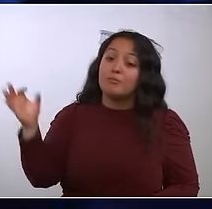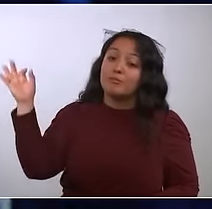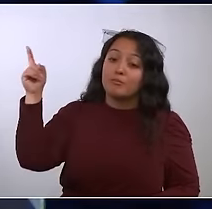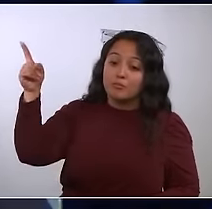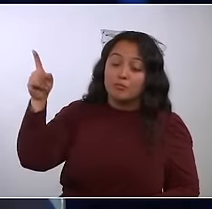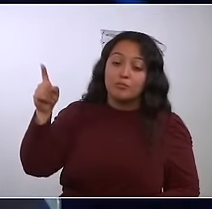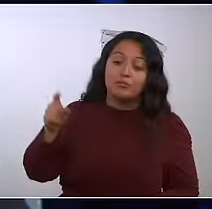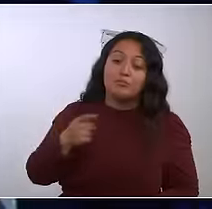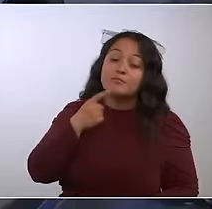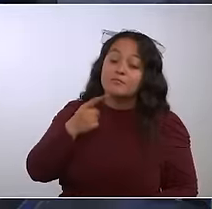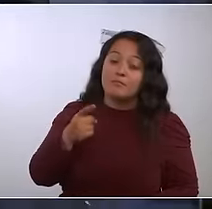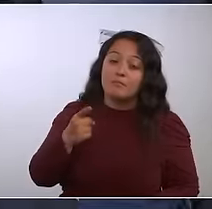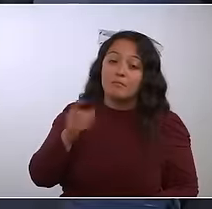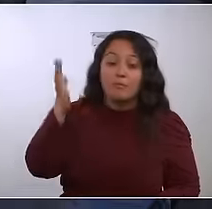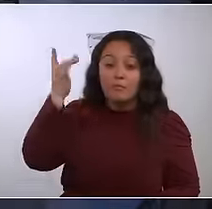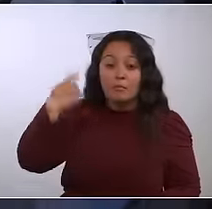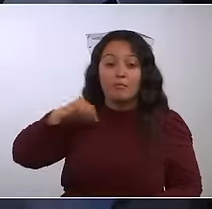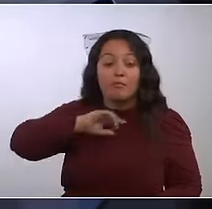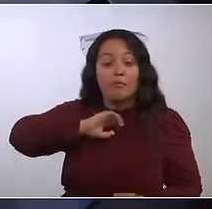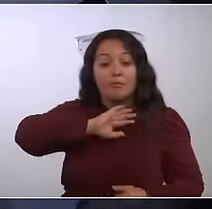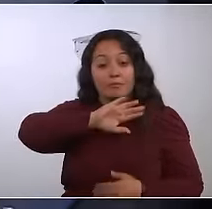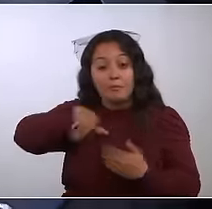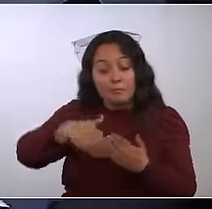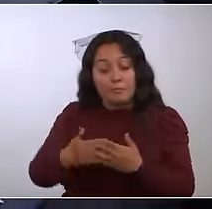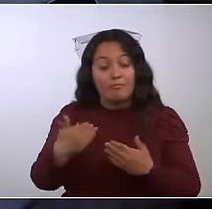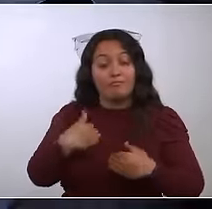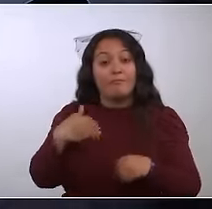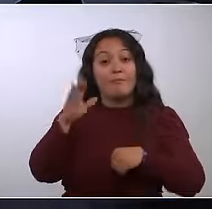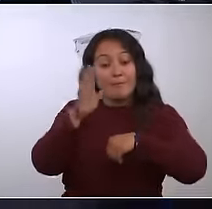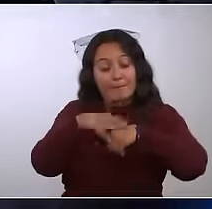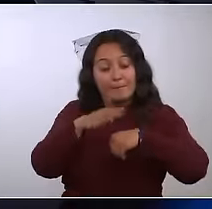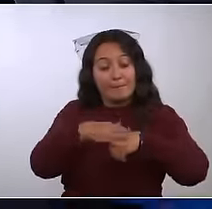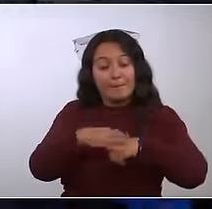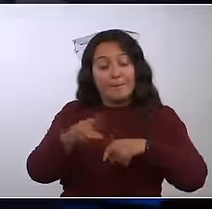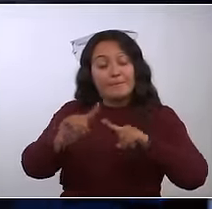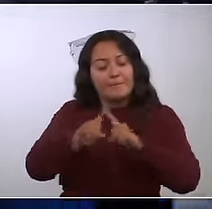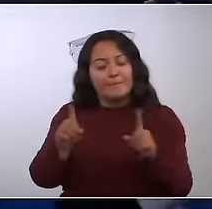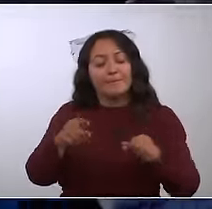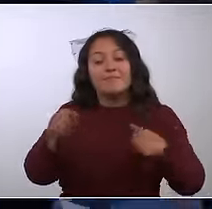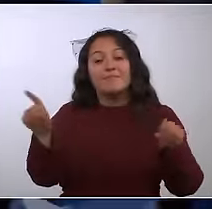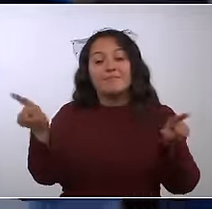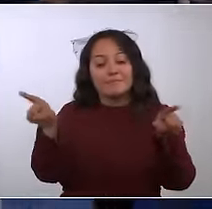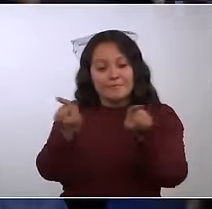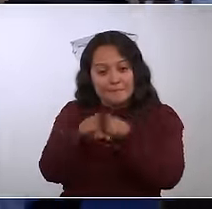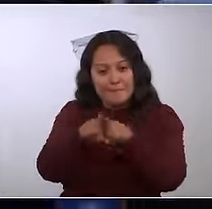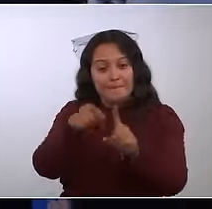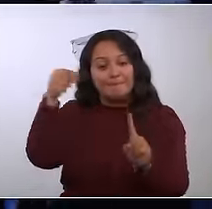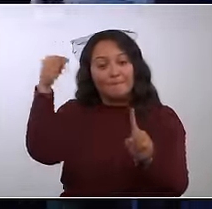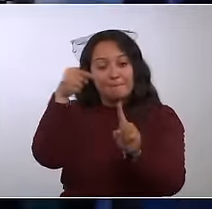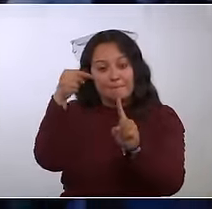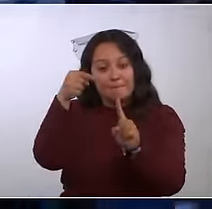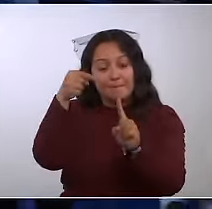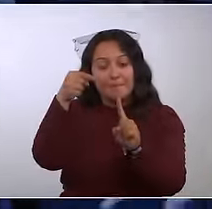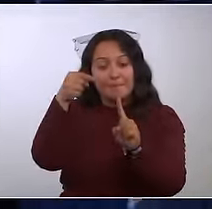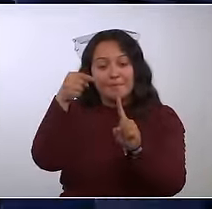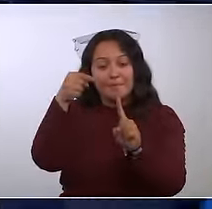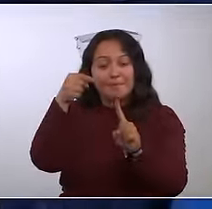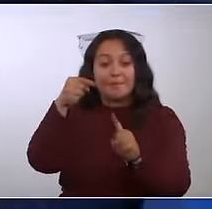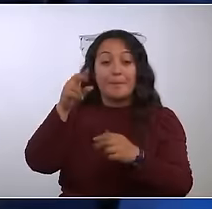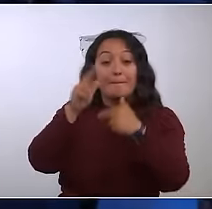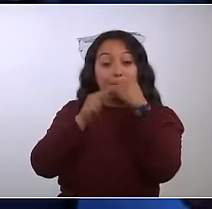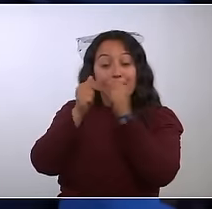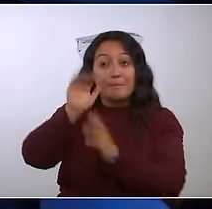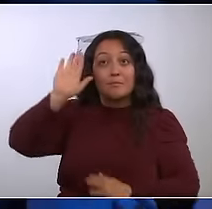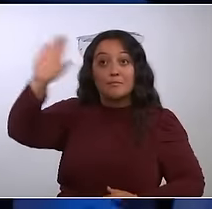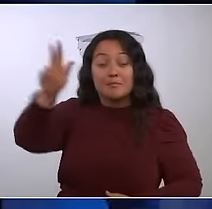have a calling. Porque todos tenemos but un llamado. But it's the same calling. Pero es el mismo it's llamado. It's the same mission. Es el mismo to la misma misión. The kingdom of